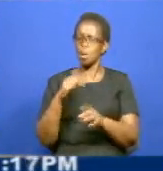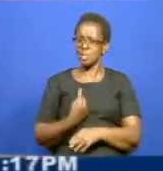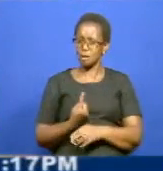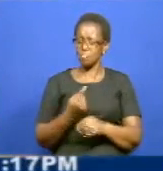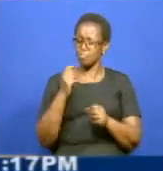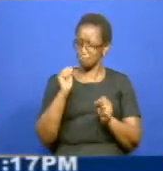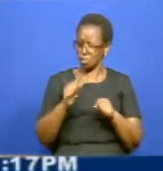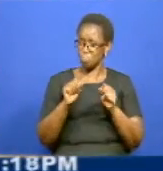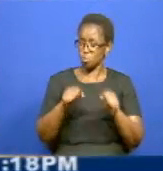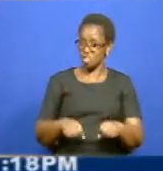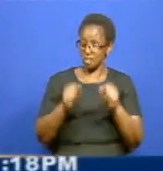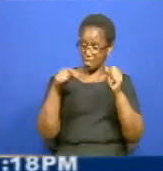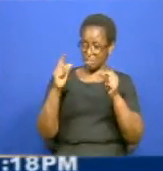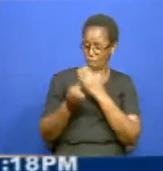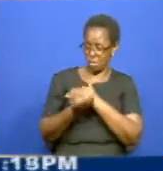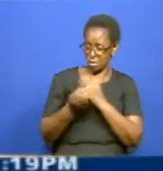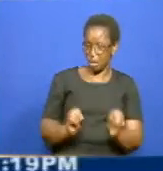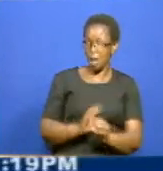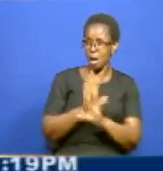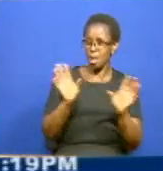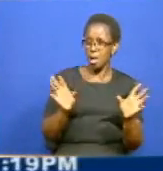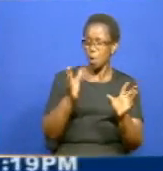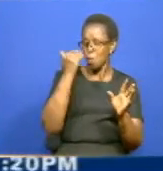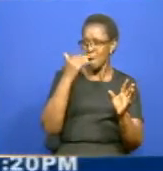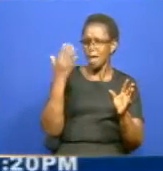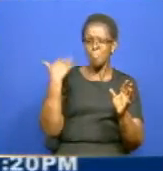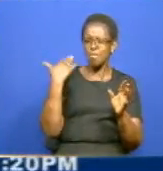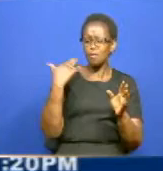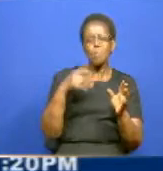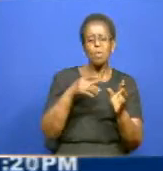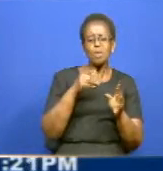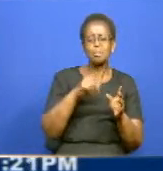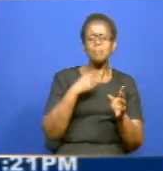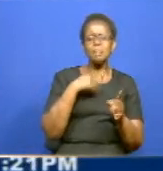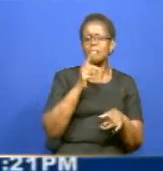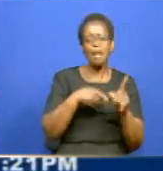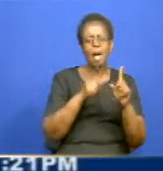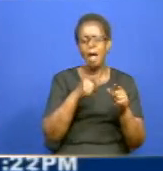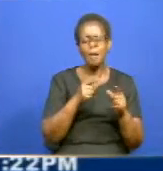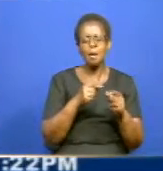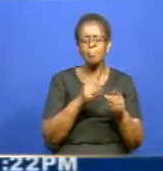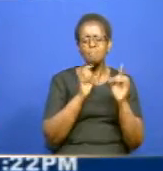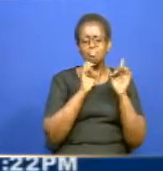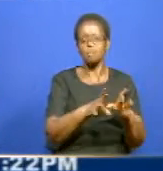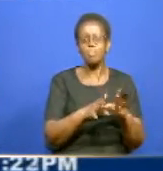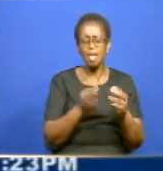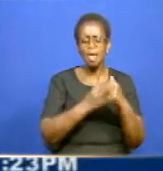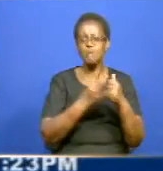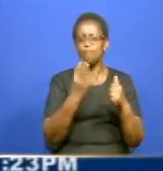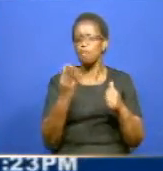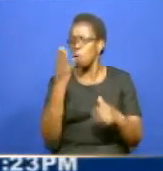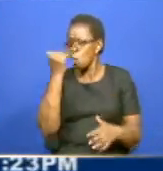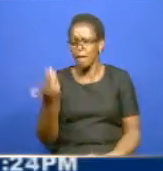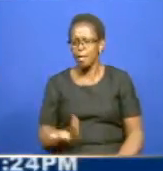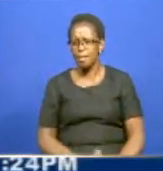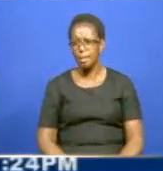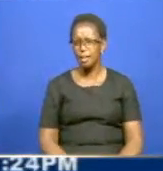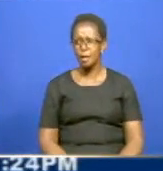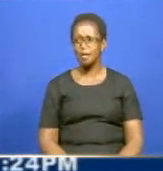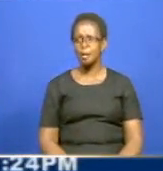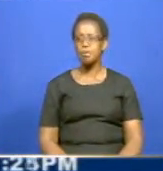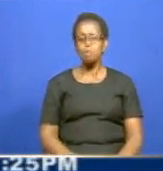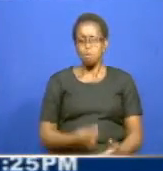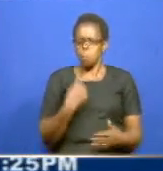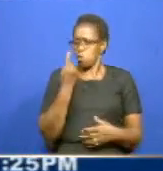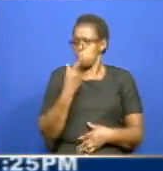clarify why there was a need to move away from the 844 system in the first place? Because nobody had complained.